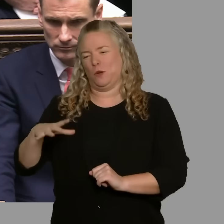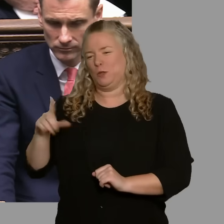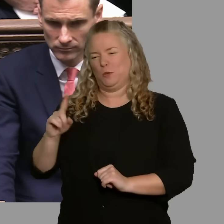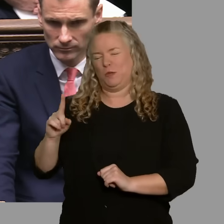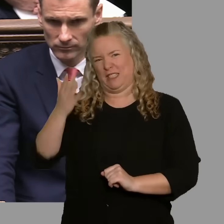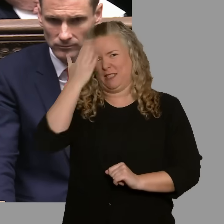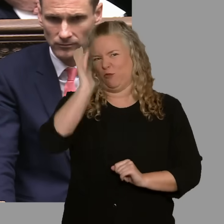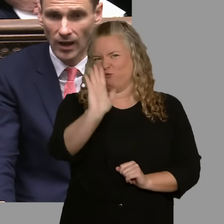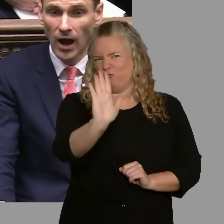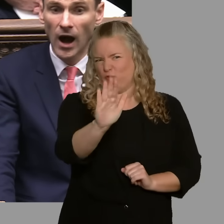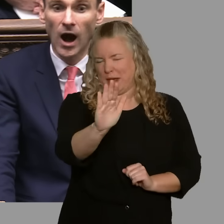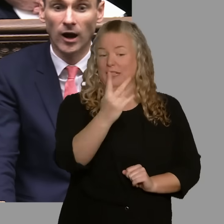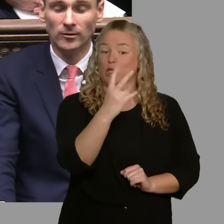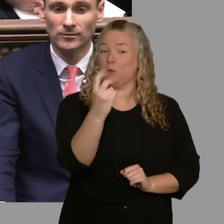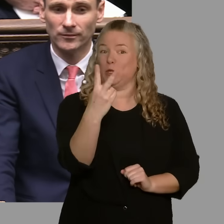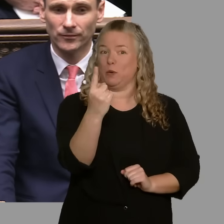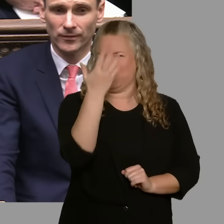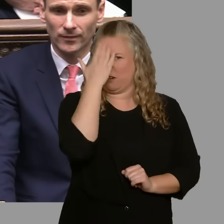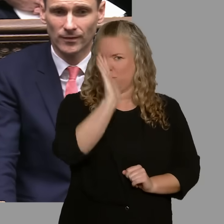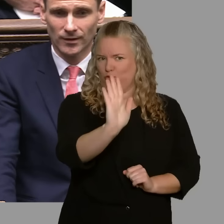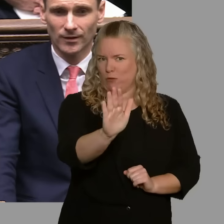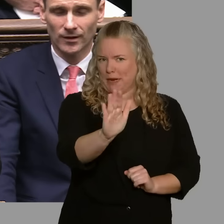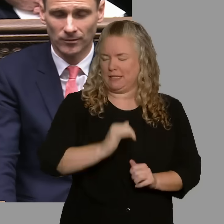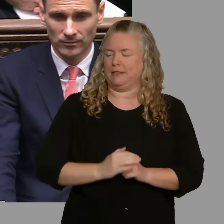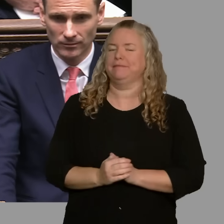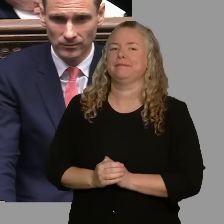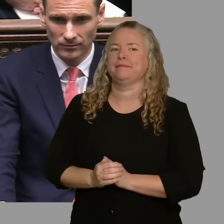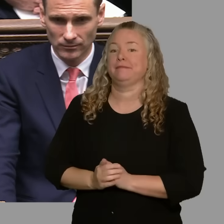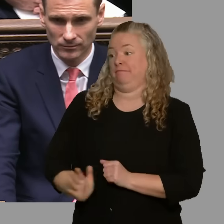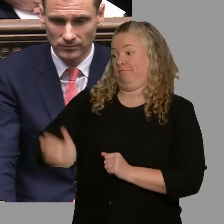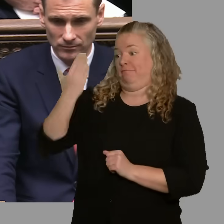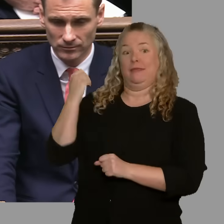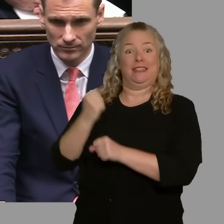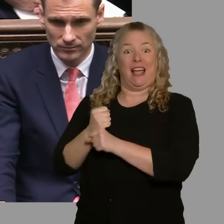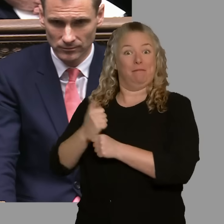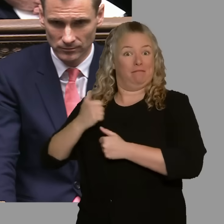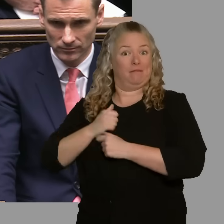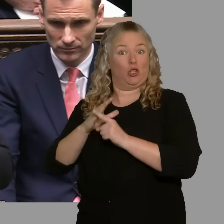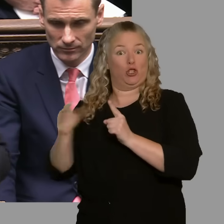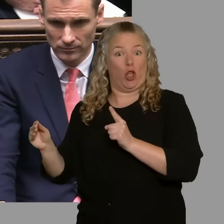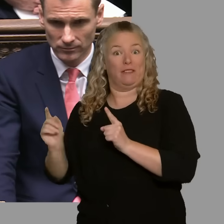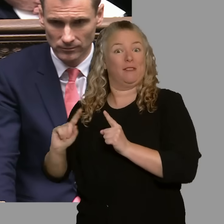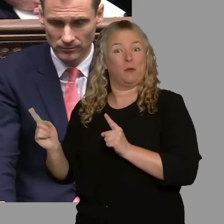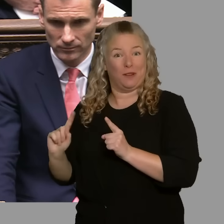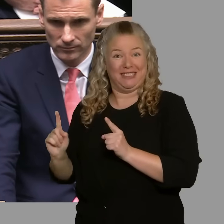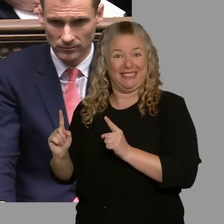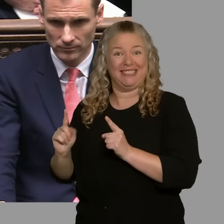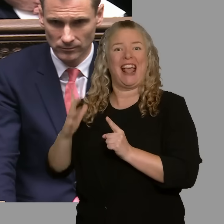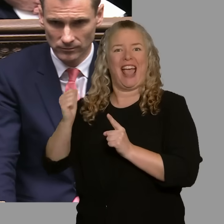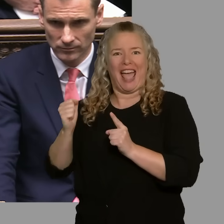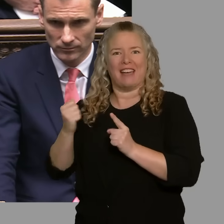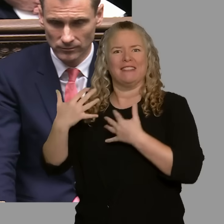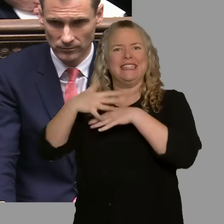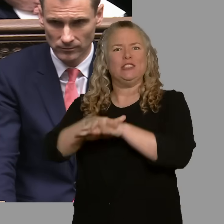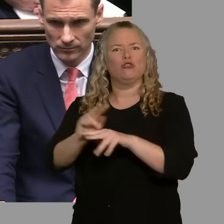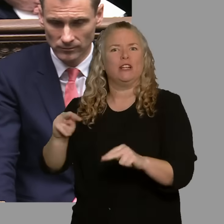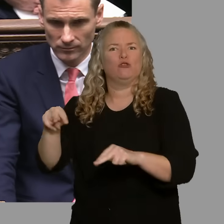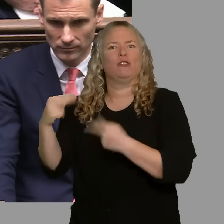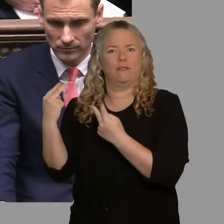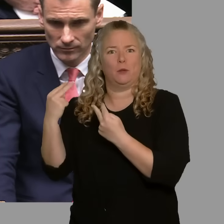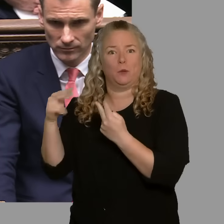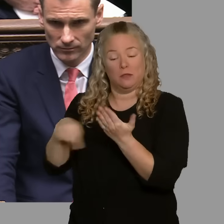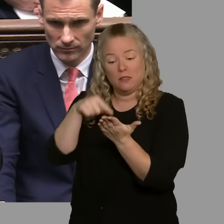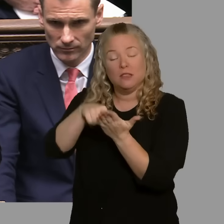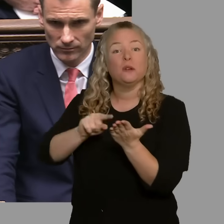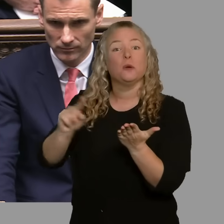state-based threat to the UK's economic security. In 2024, the Minister for Security said